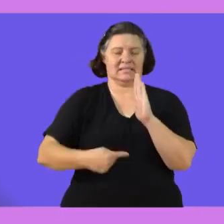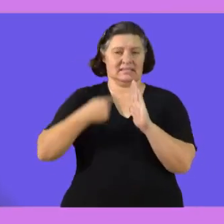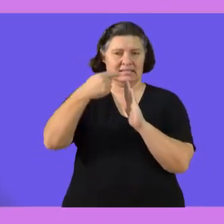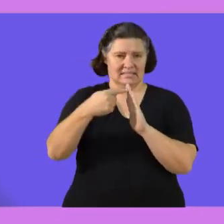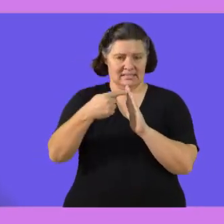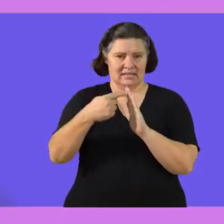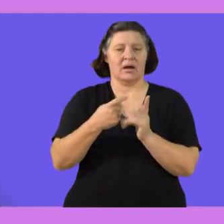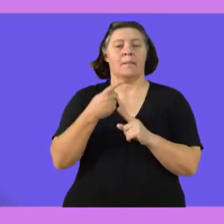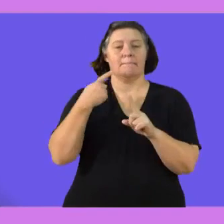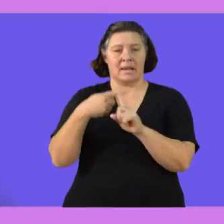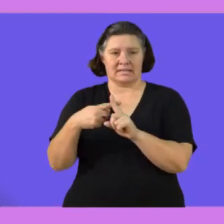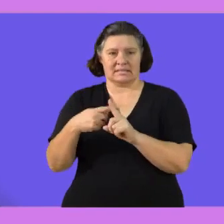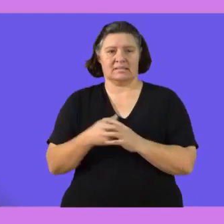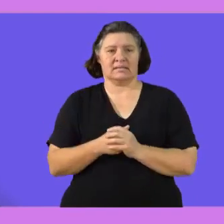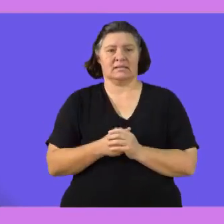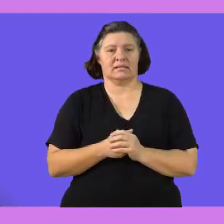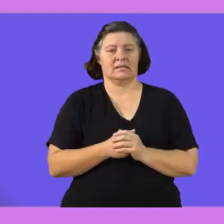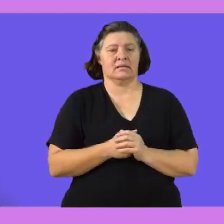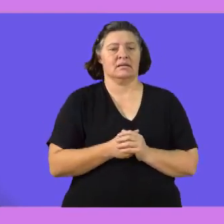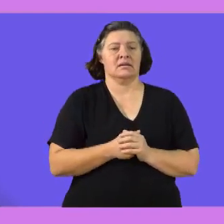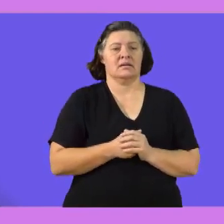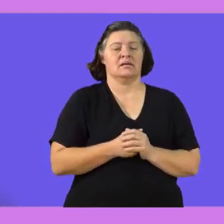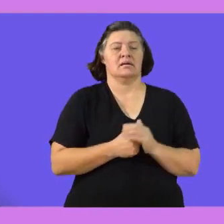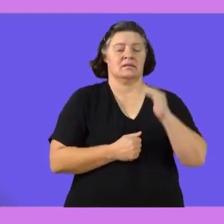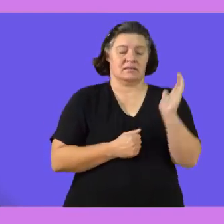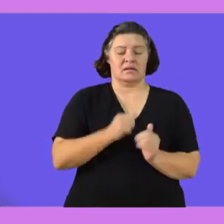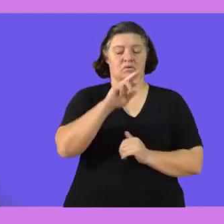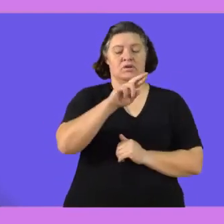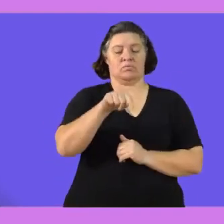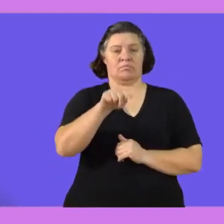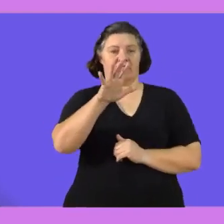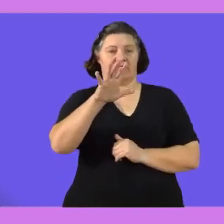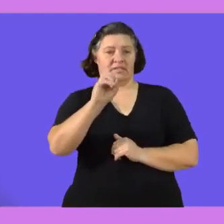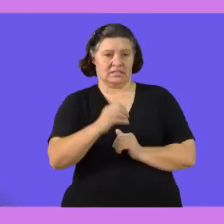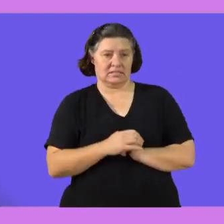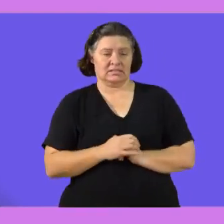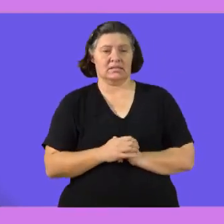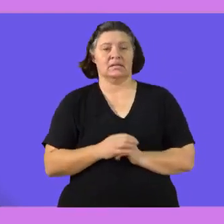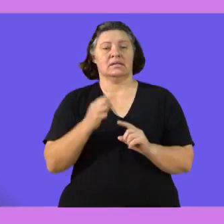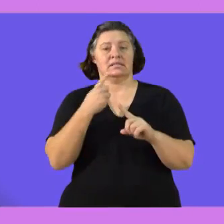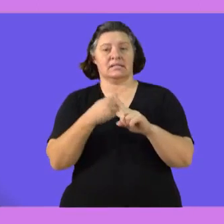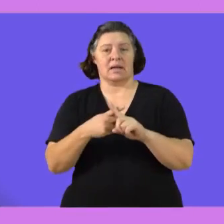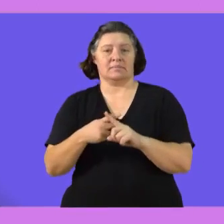breaker, right? Plus, we also have then 1 rand 50